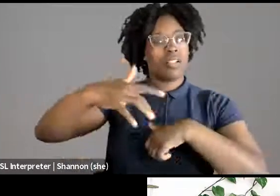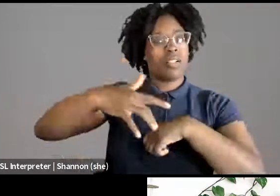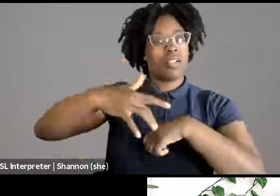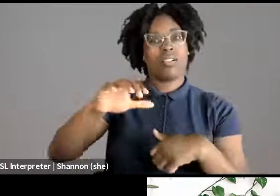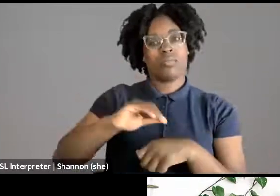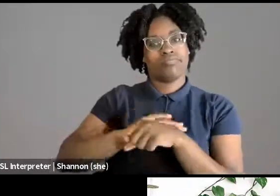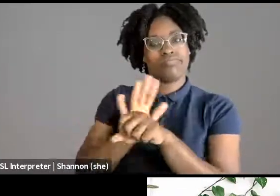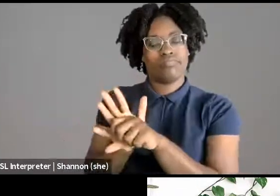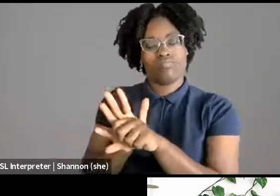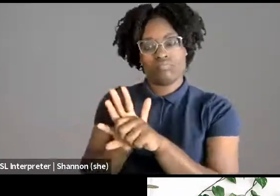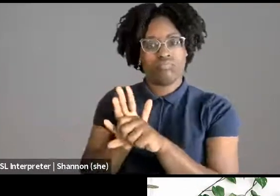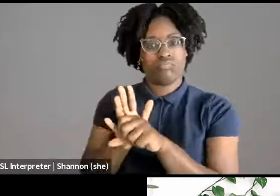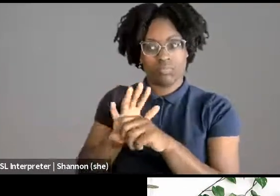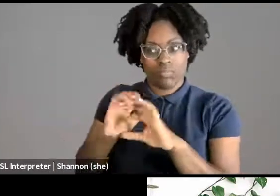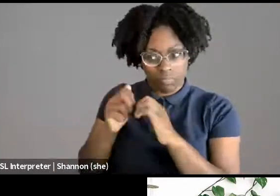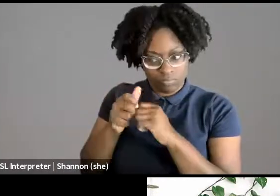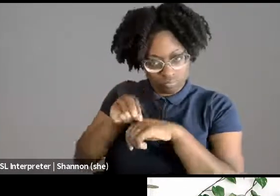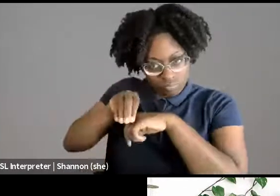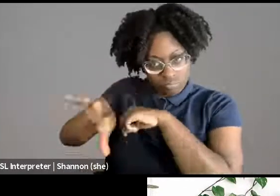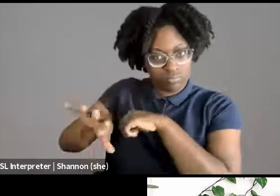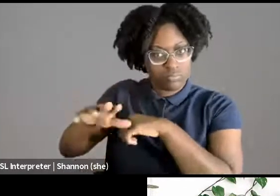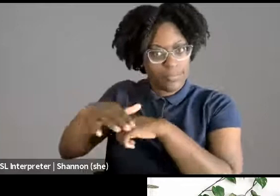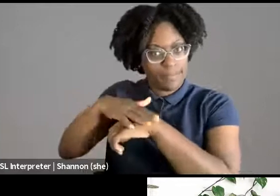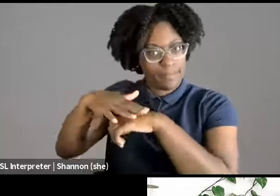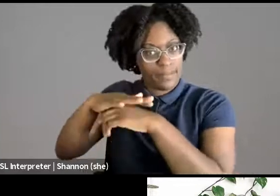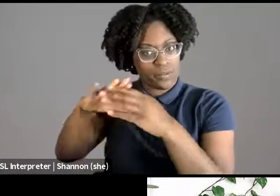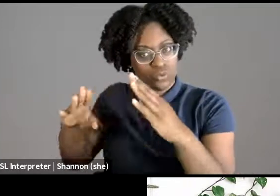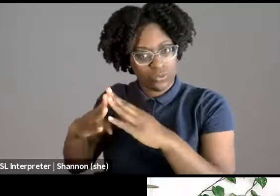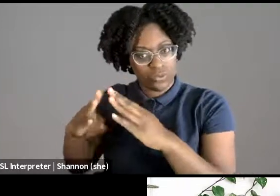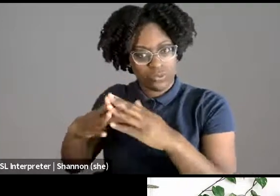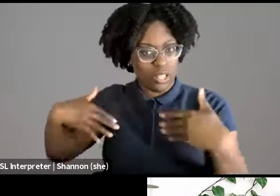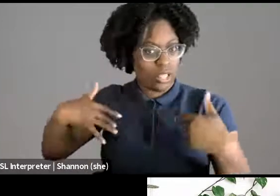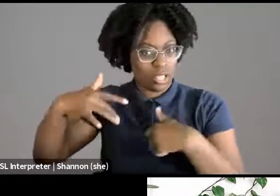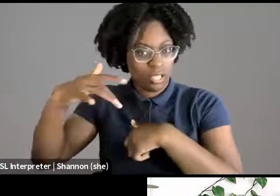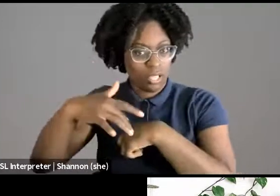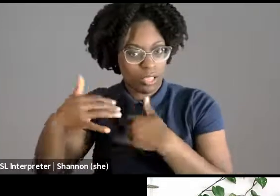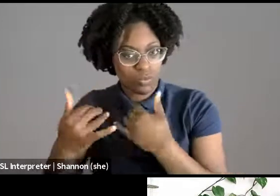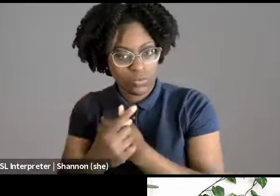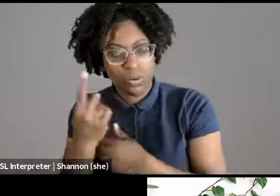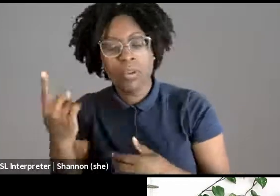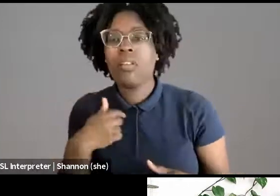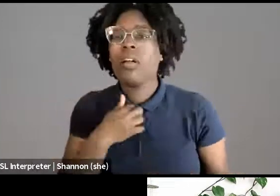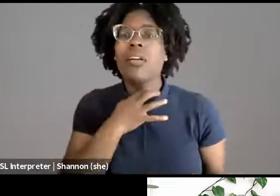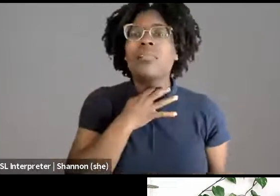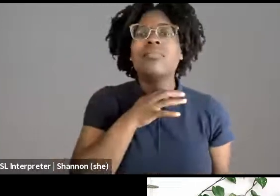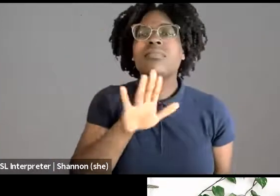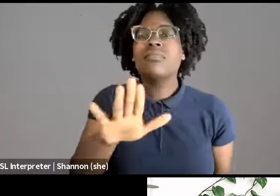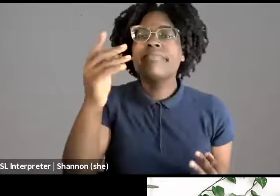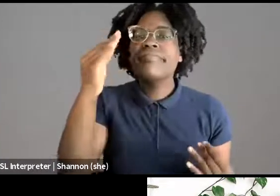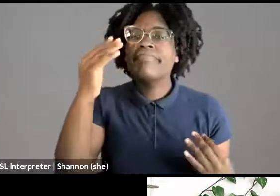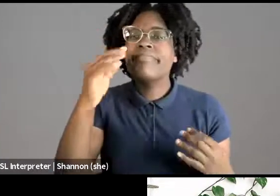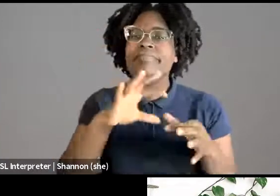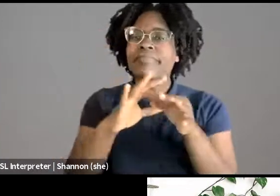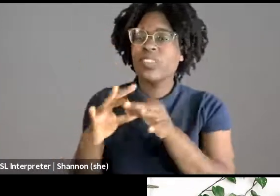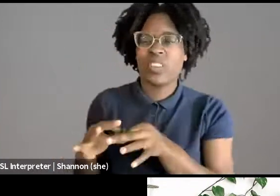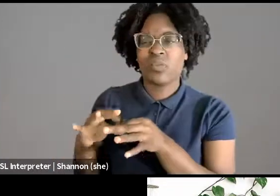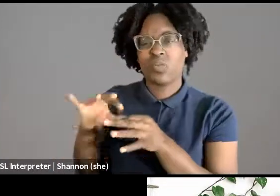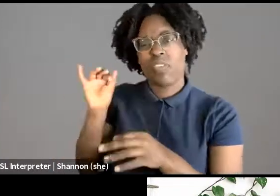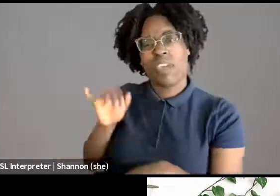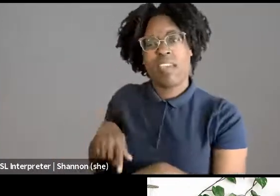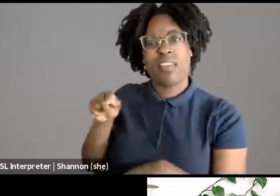Native communities. And I wonder if you could talk a little bit about any thoughts that you have about in this moment.